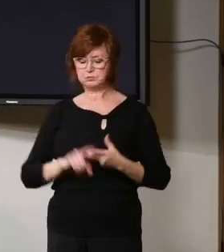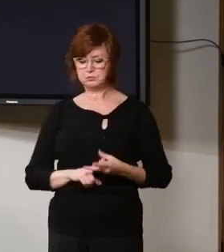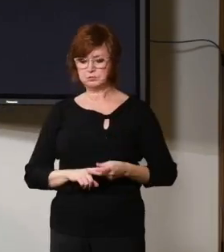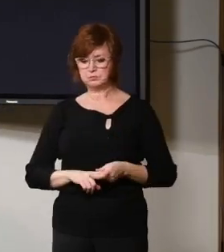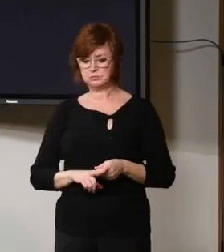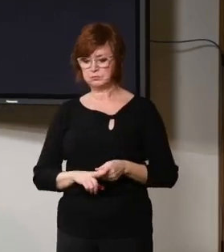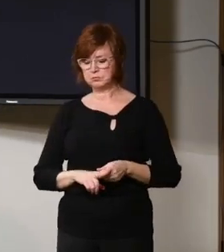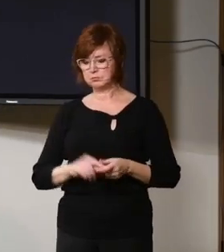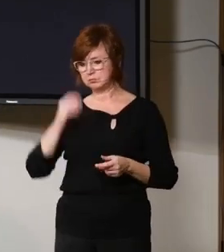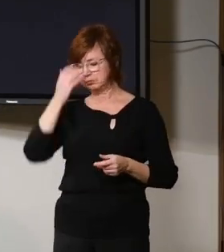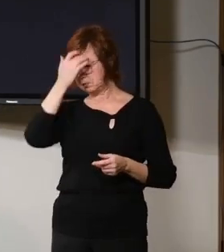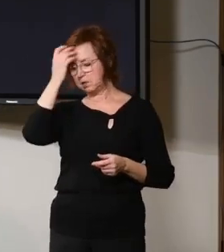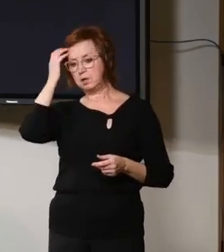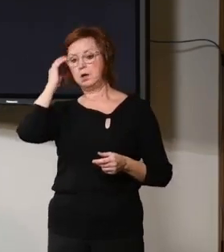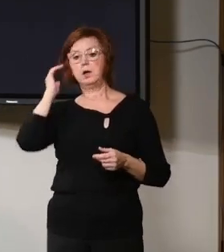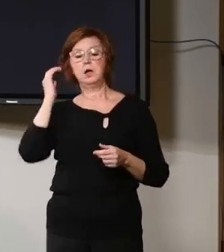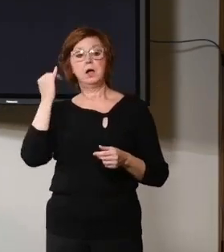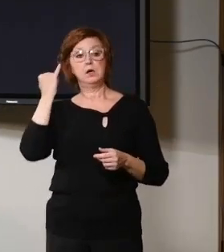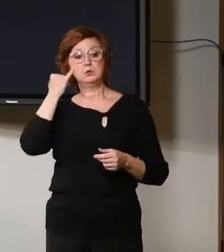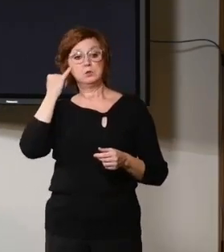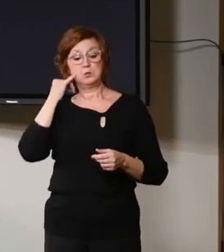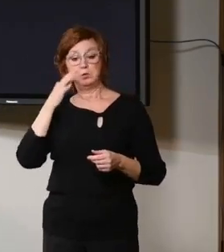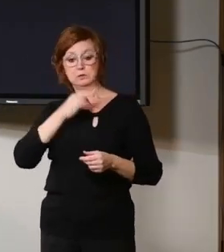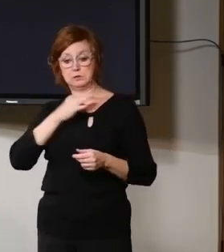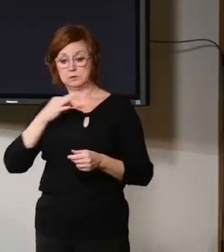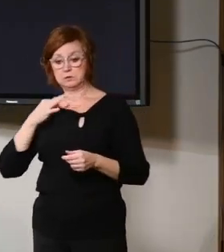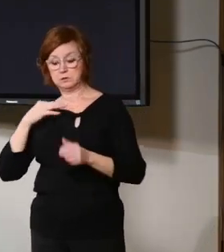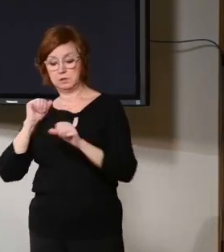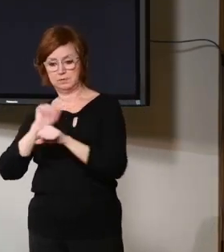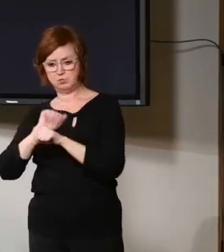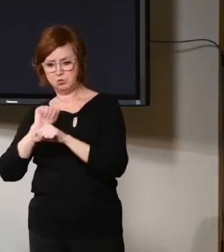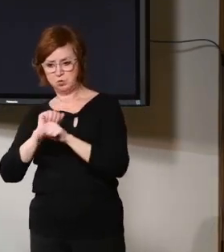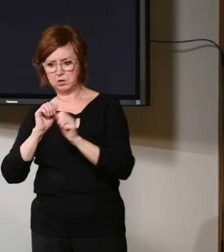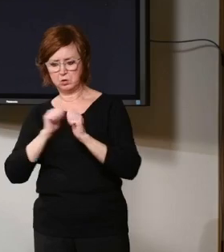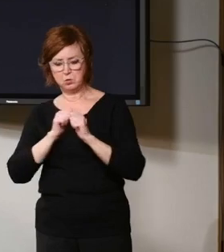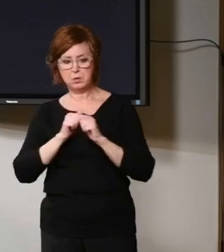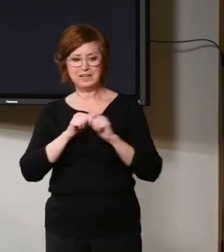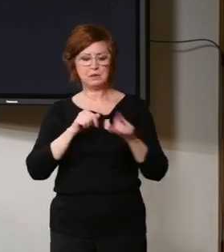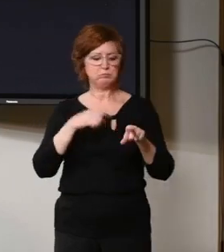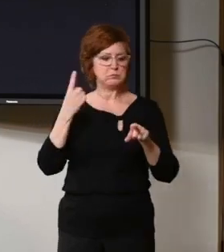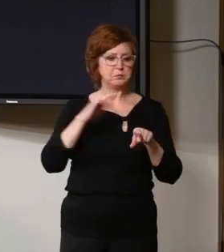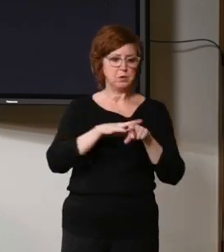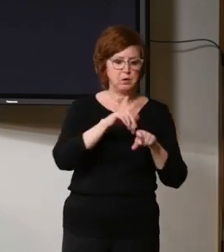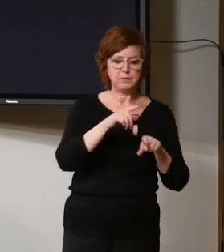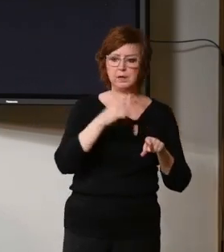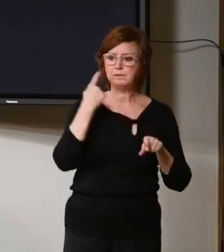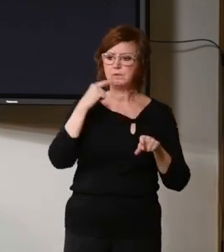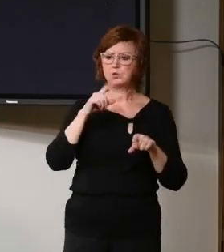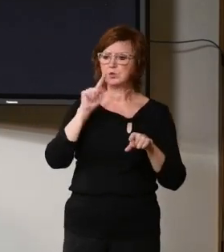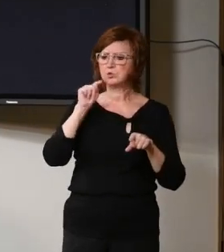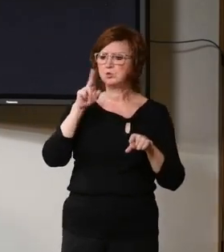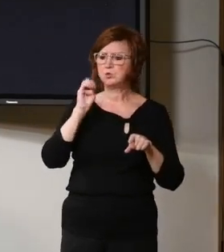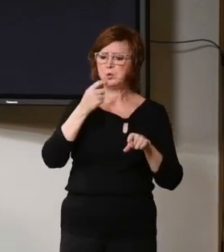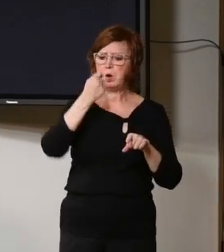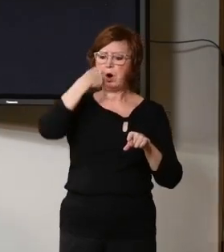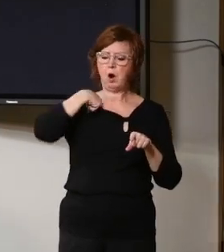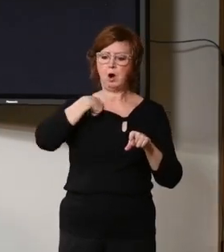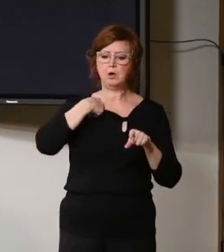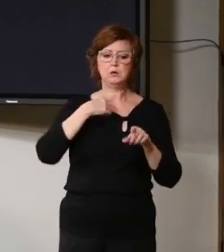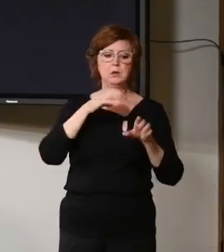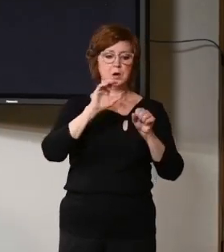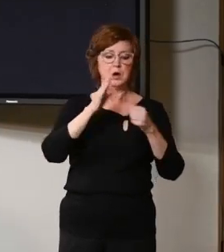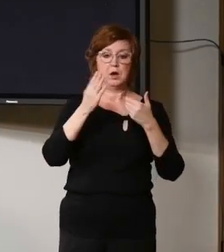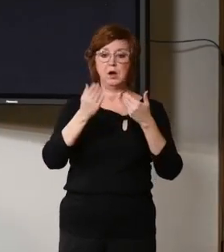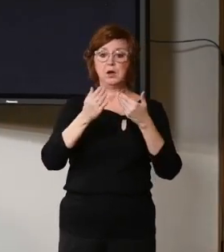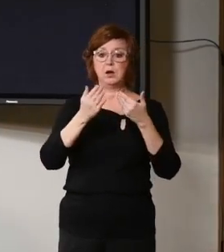a N95 mask. If not, they would be using a medical procedure mask, as well as at all times we would